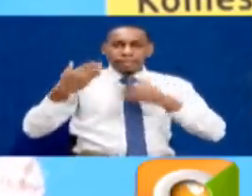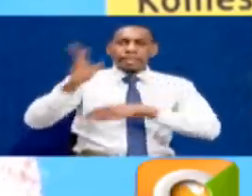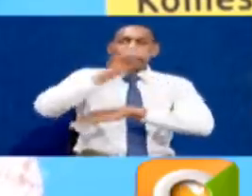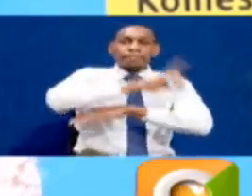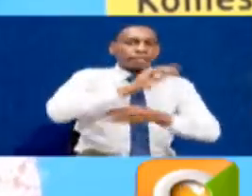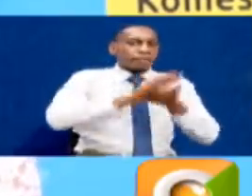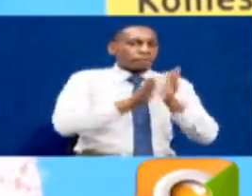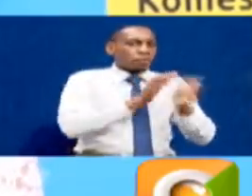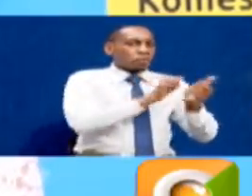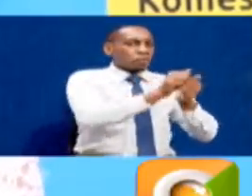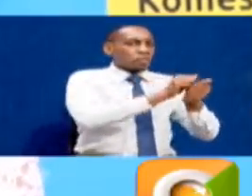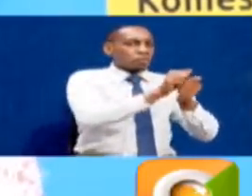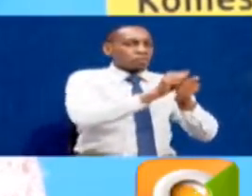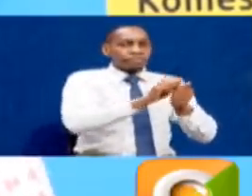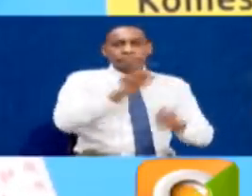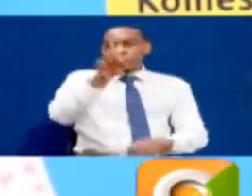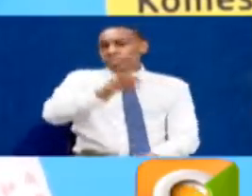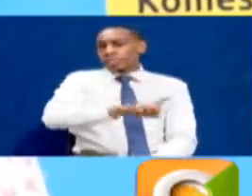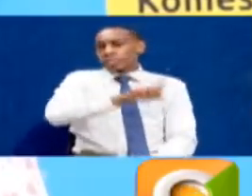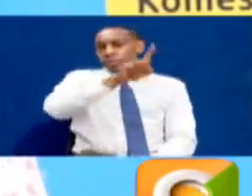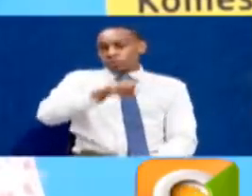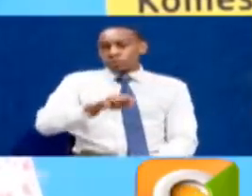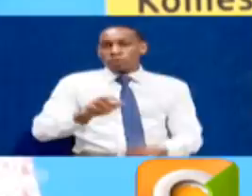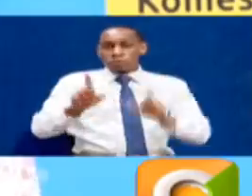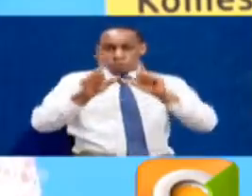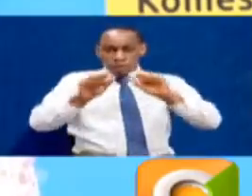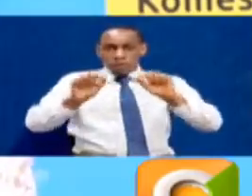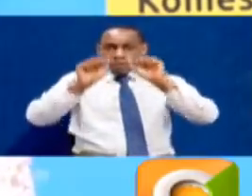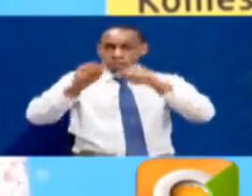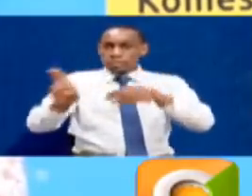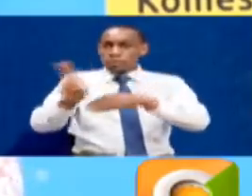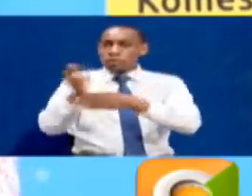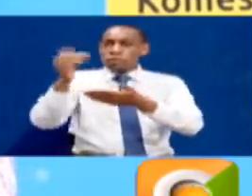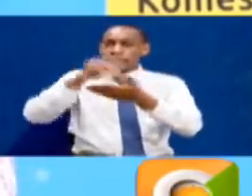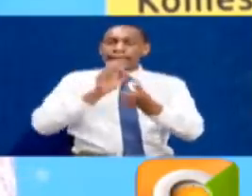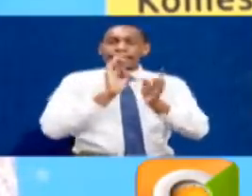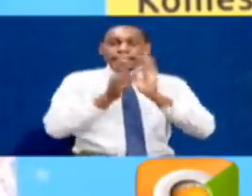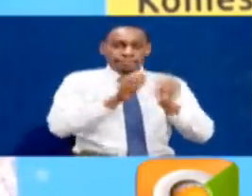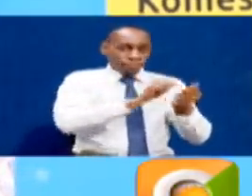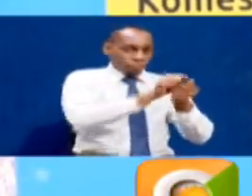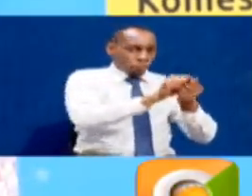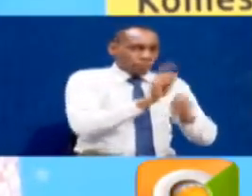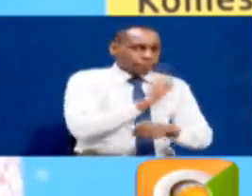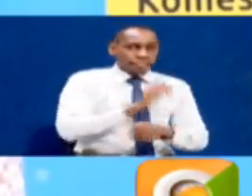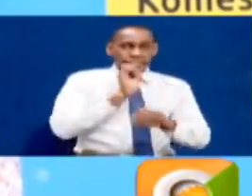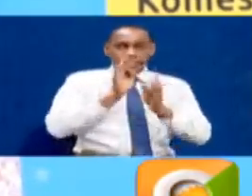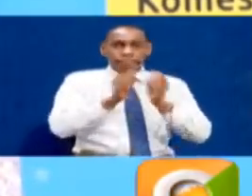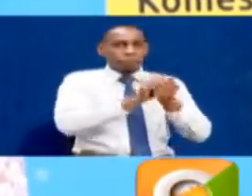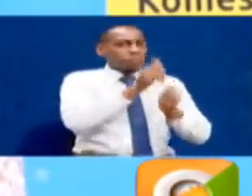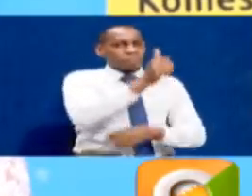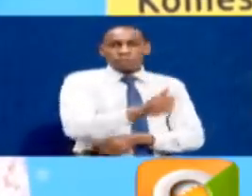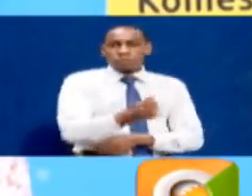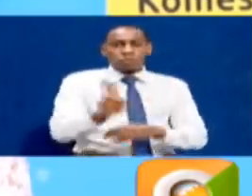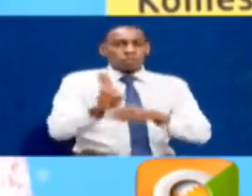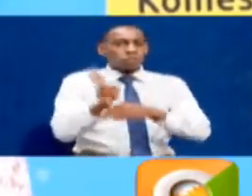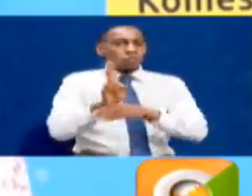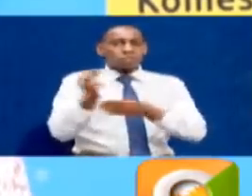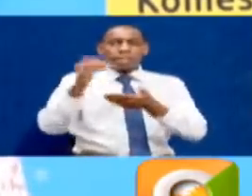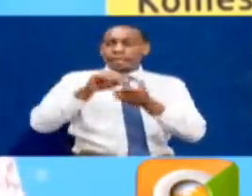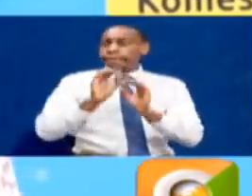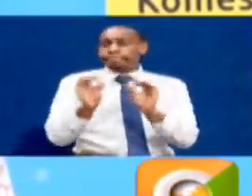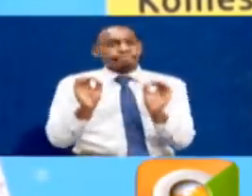basis without cleaning it. That's why it's reusable. It's reusable if you wash it. If it is not washed, then you're not using it